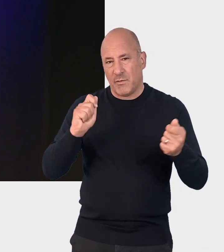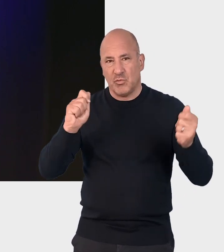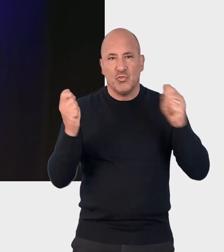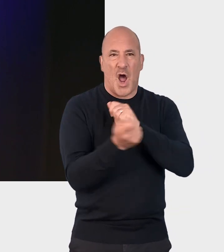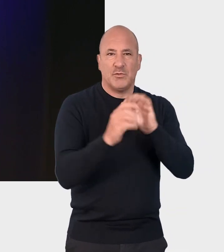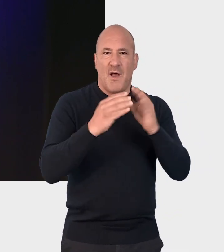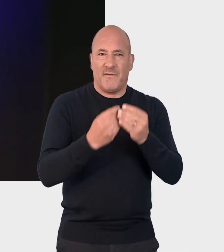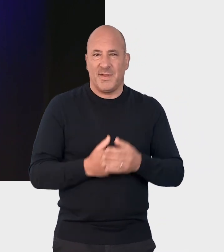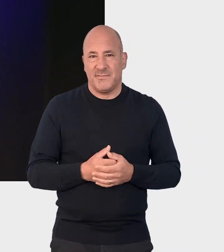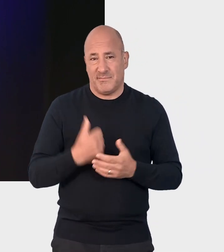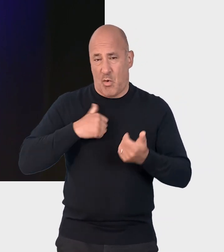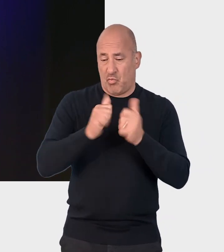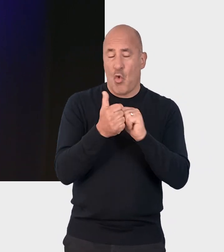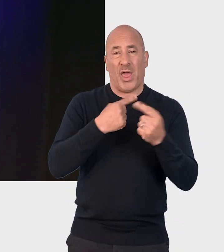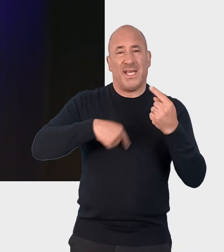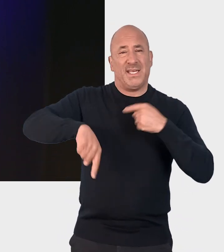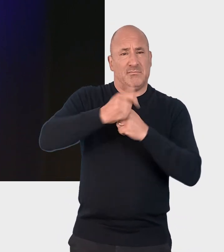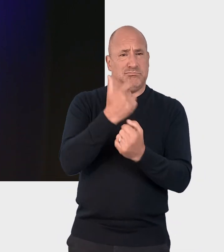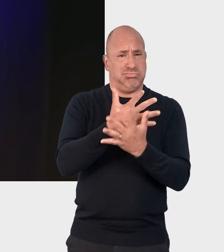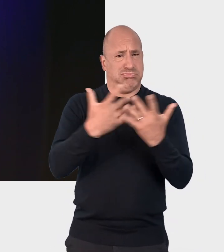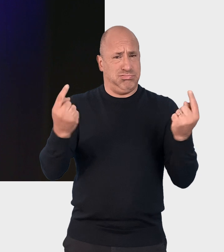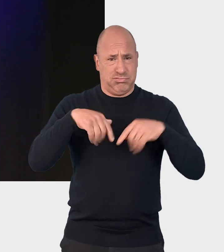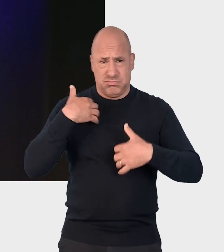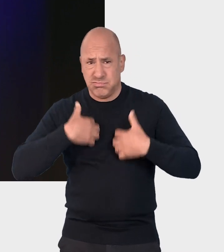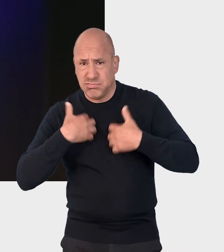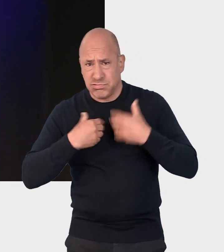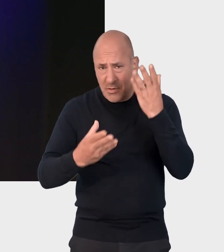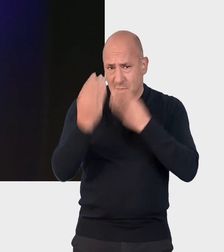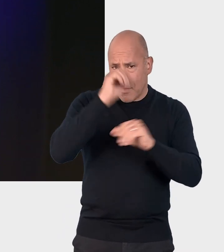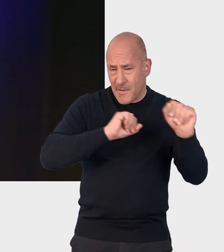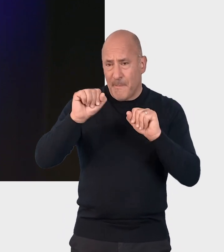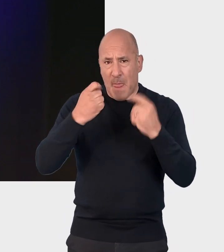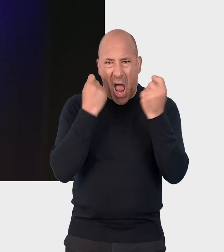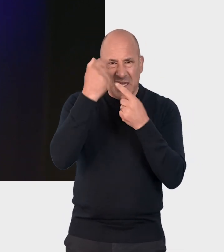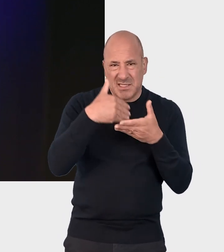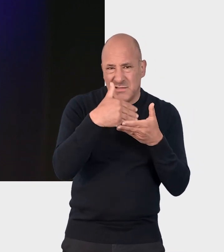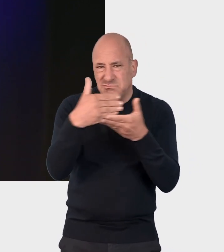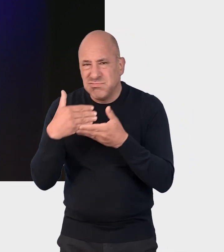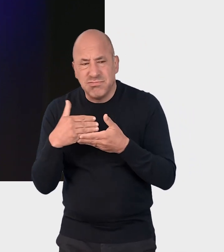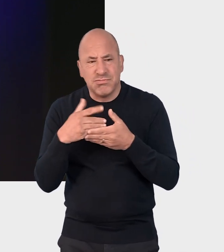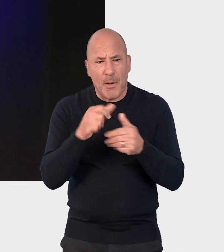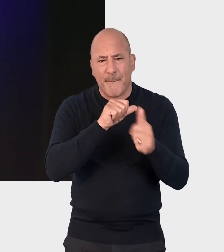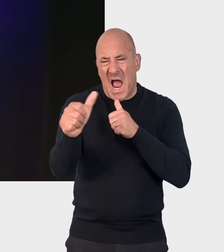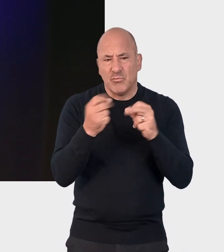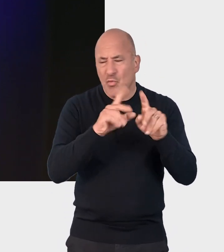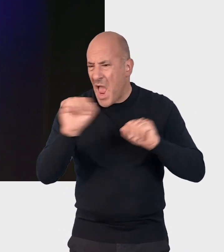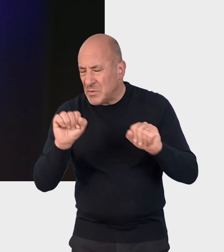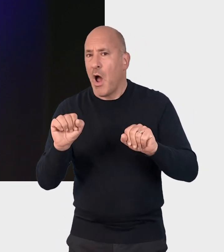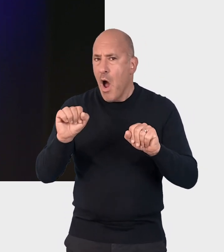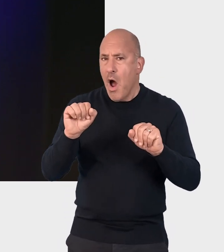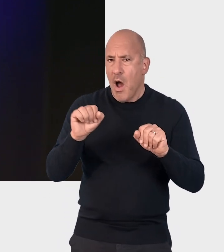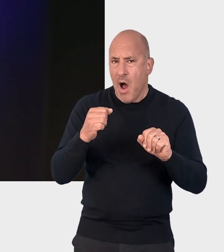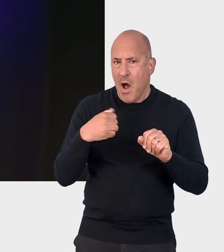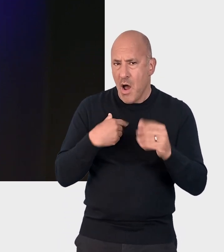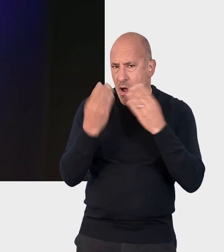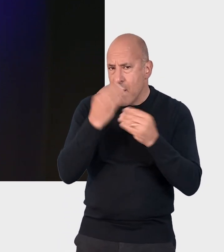of art, culture and creativity. And many of my colleagues here today are really eager to learn from all of